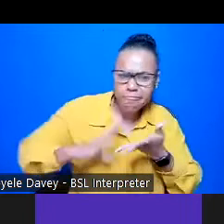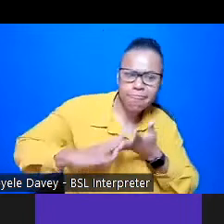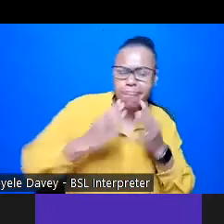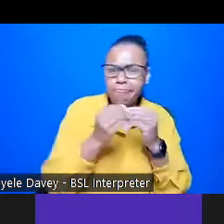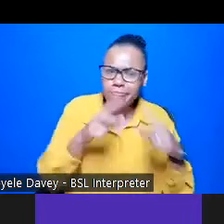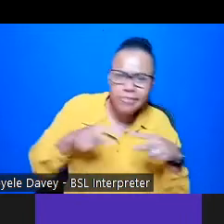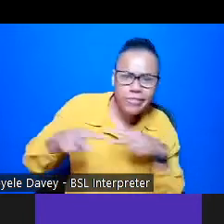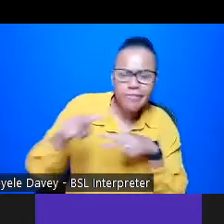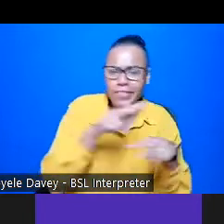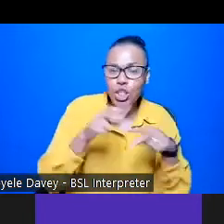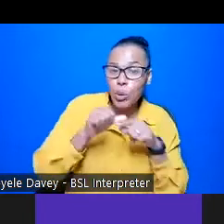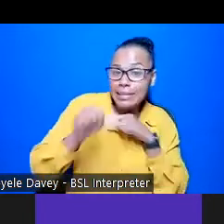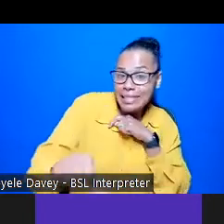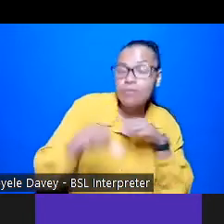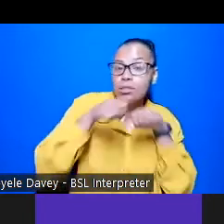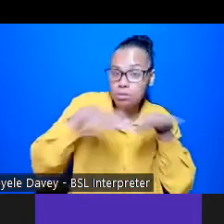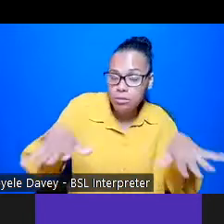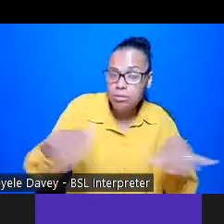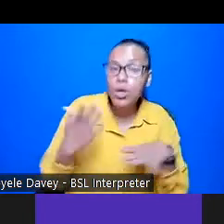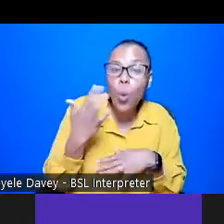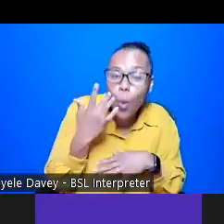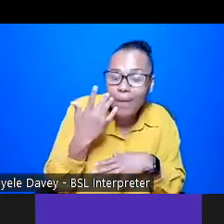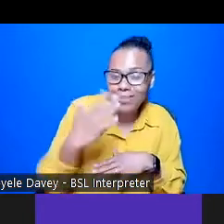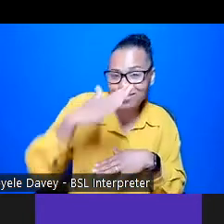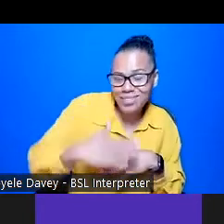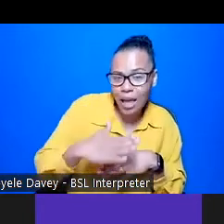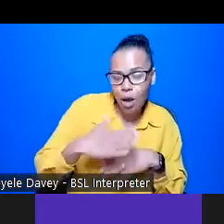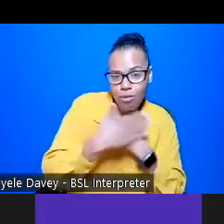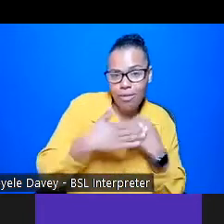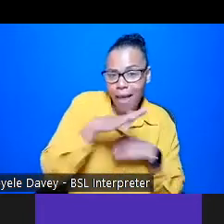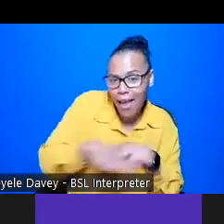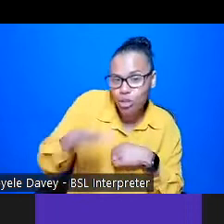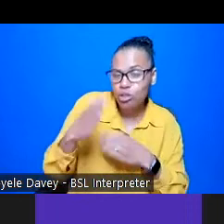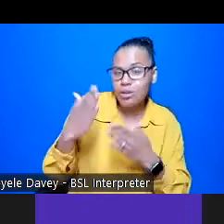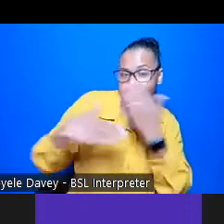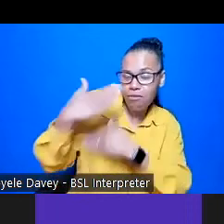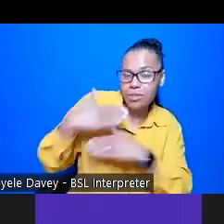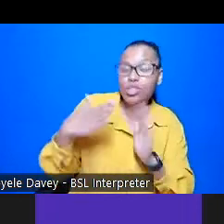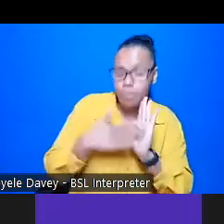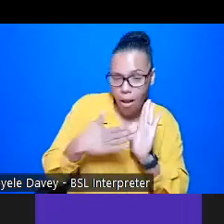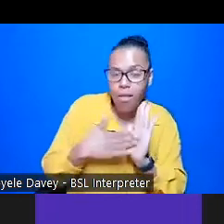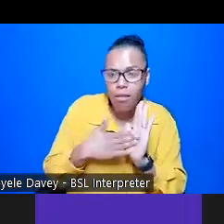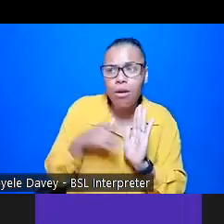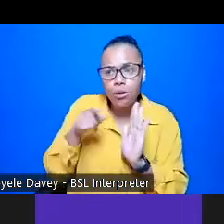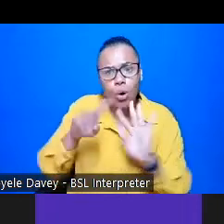social media during South Asian Heritage Month. This included profiling BASPA Advisory Board members Haj Bania OBE